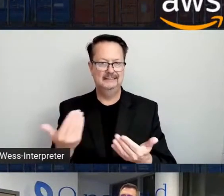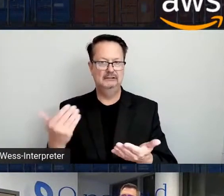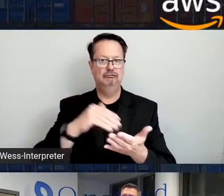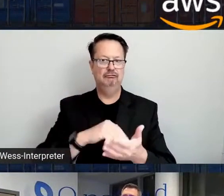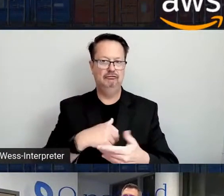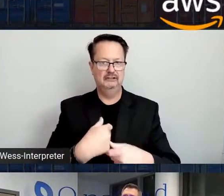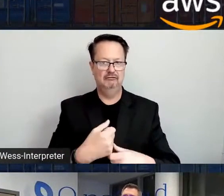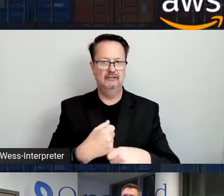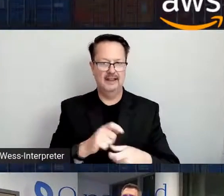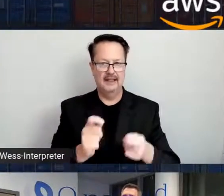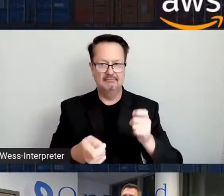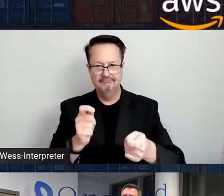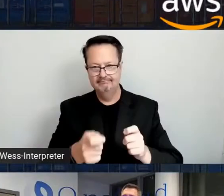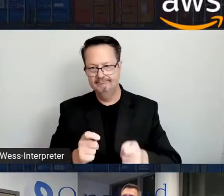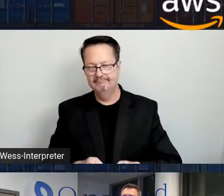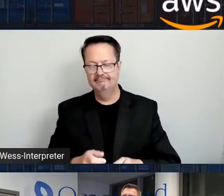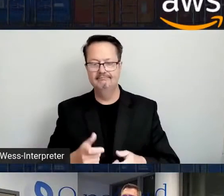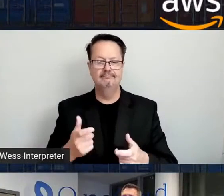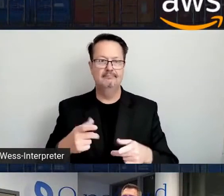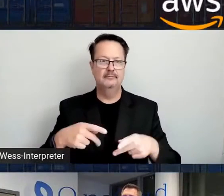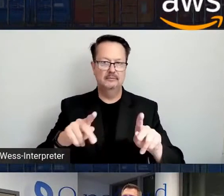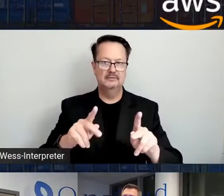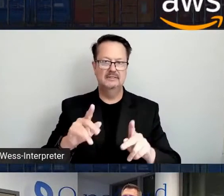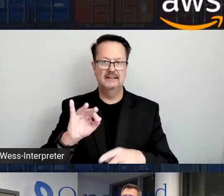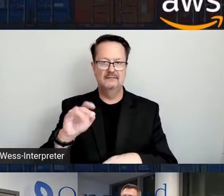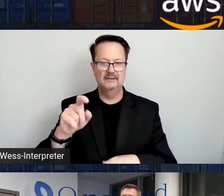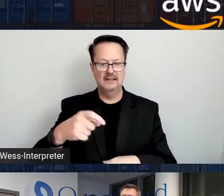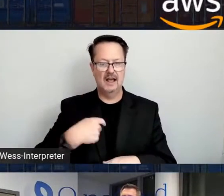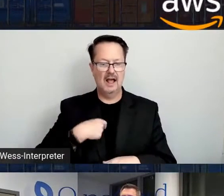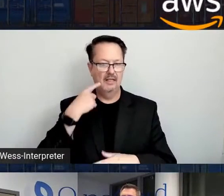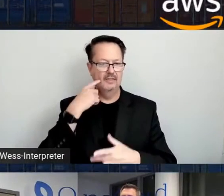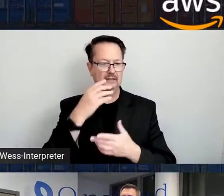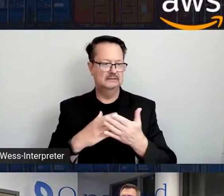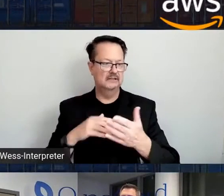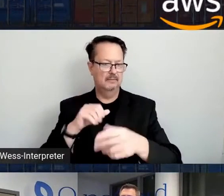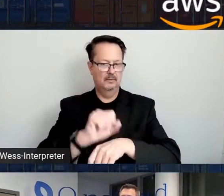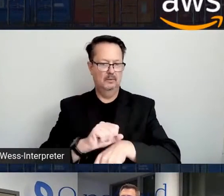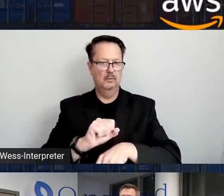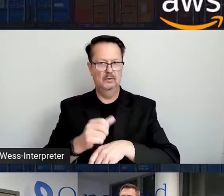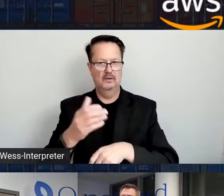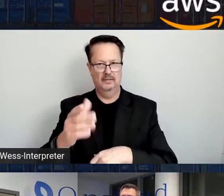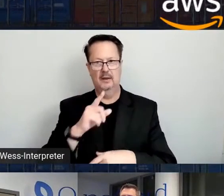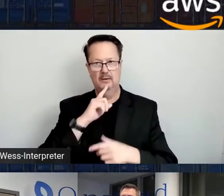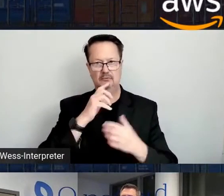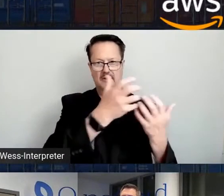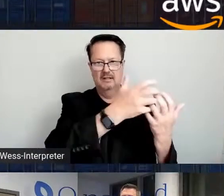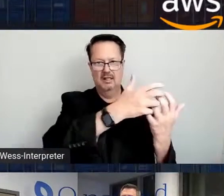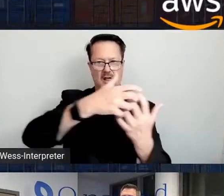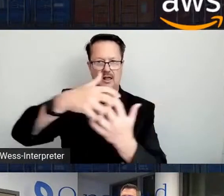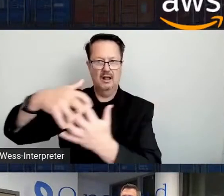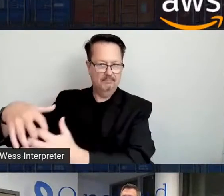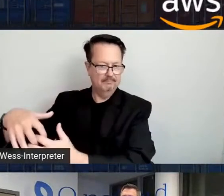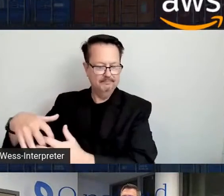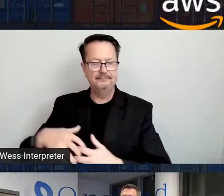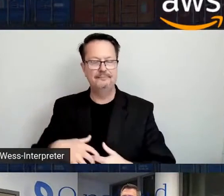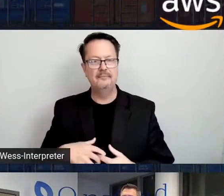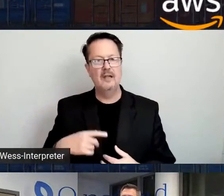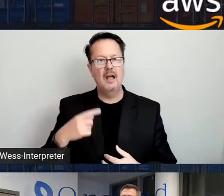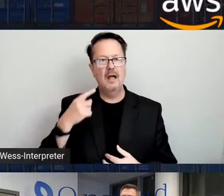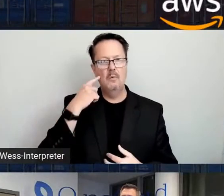if you need to. And I think that some of that work there is really lining up with that. One of the things